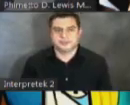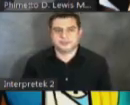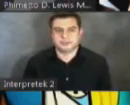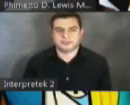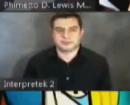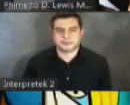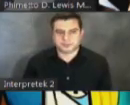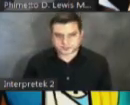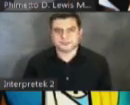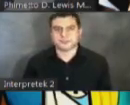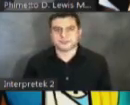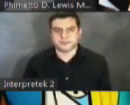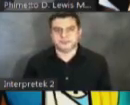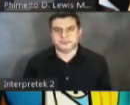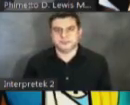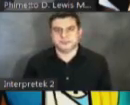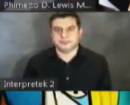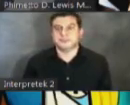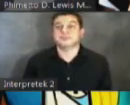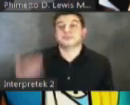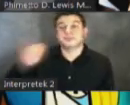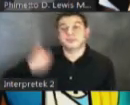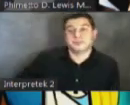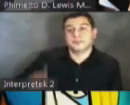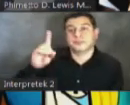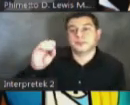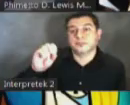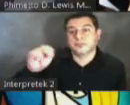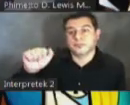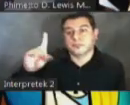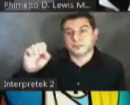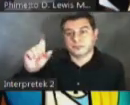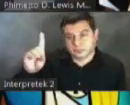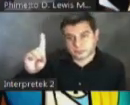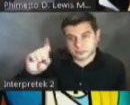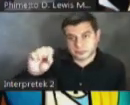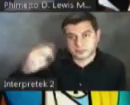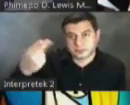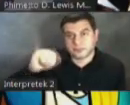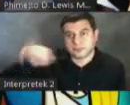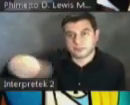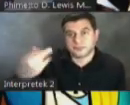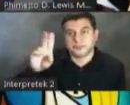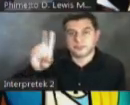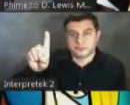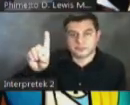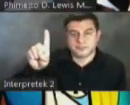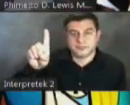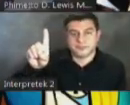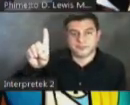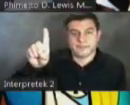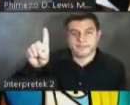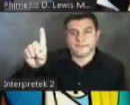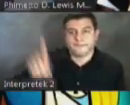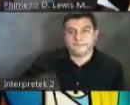Yes, my name is Donald Shepherd, People's Representative, and as a People's Representative, I also, as Mr. Blunt has